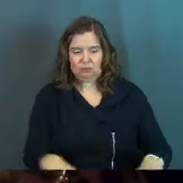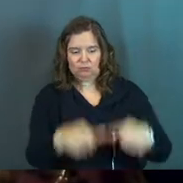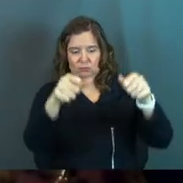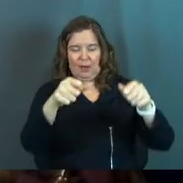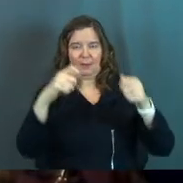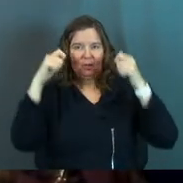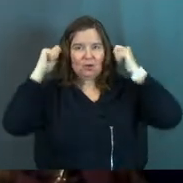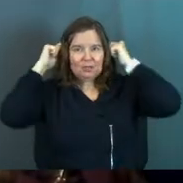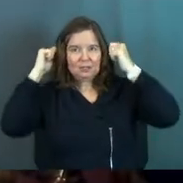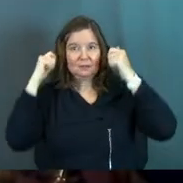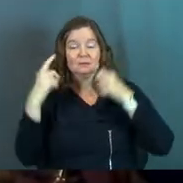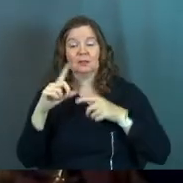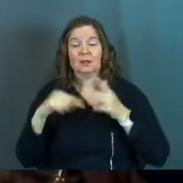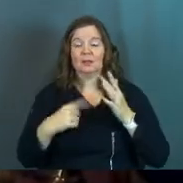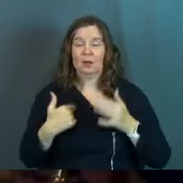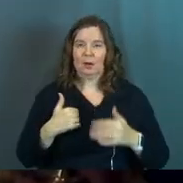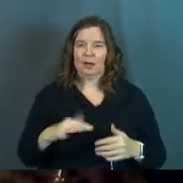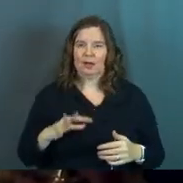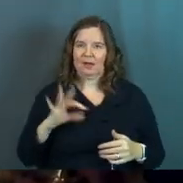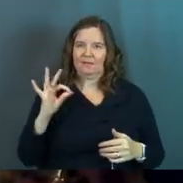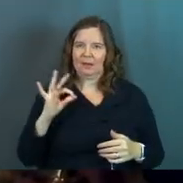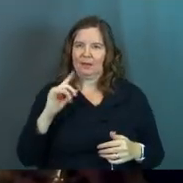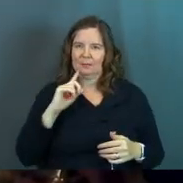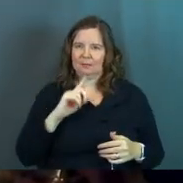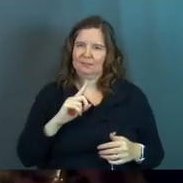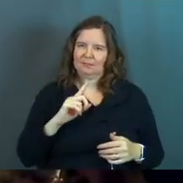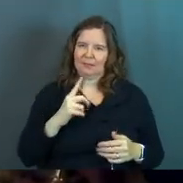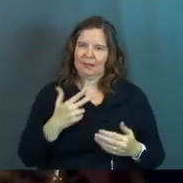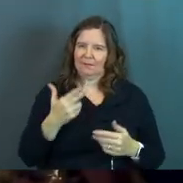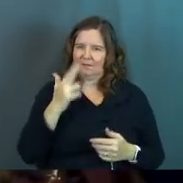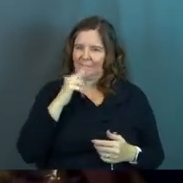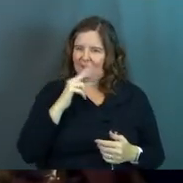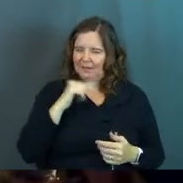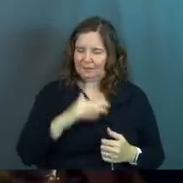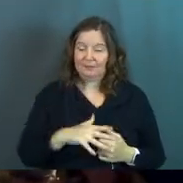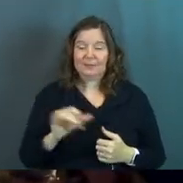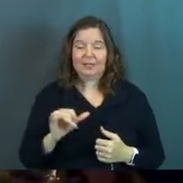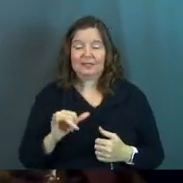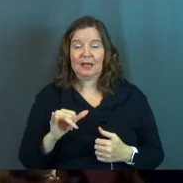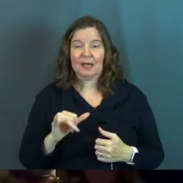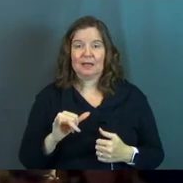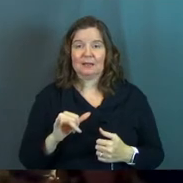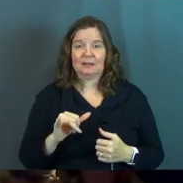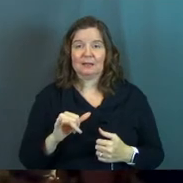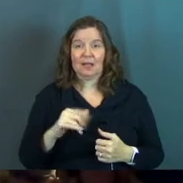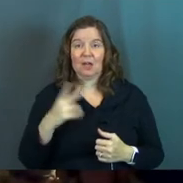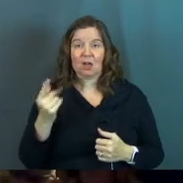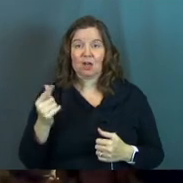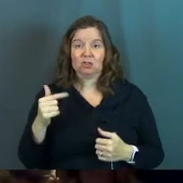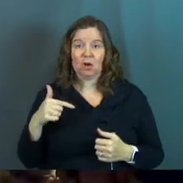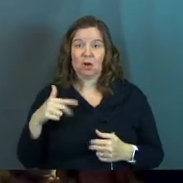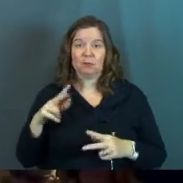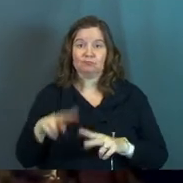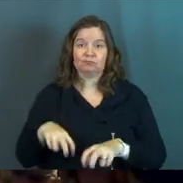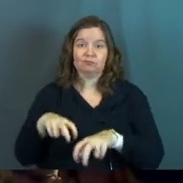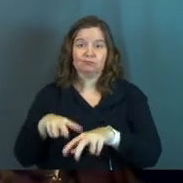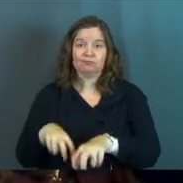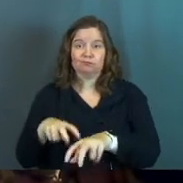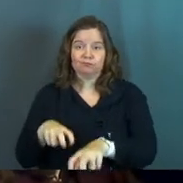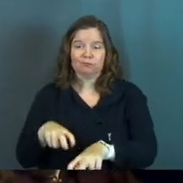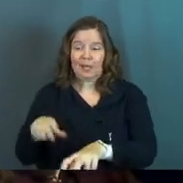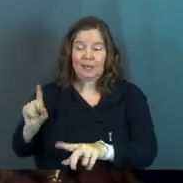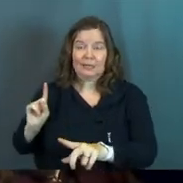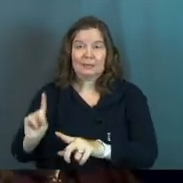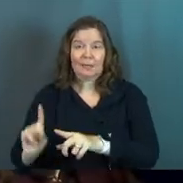in the book of Proverbs today, and this one I find particularly hilarious. It's like taking a passing dog by the ears. Now, why is the